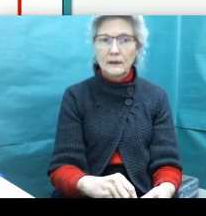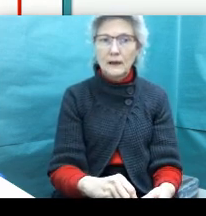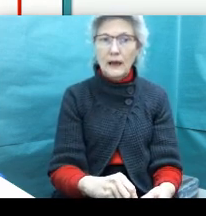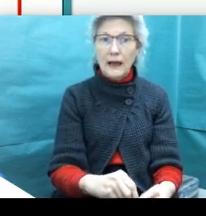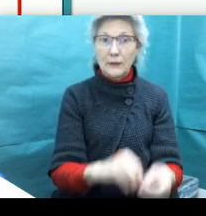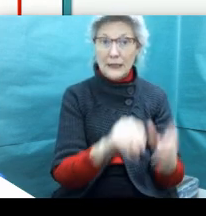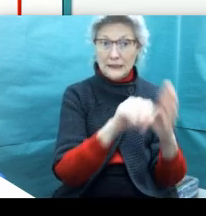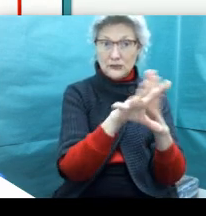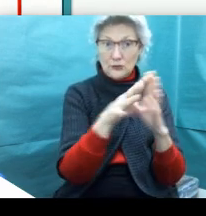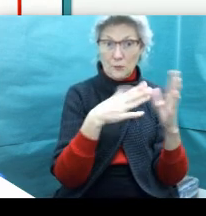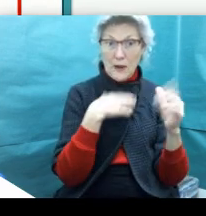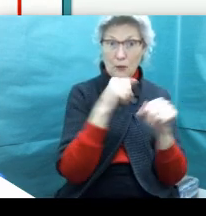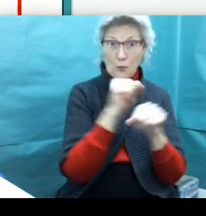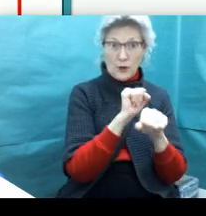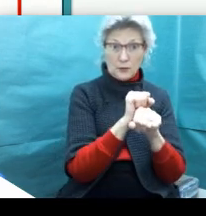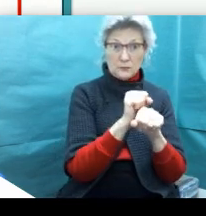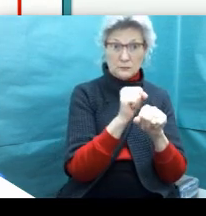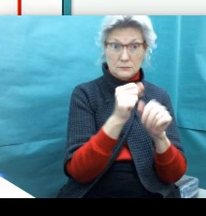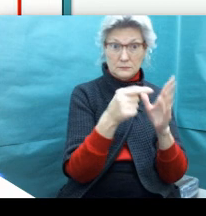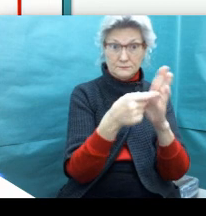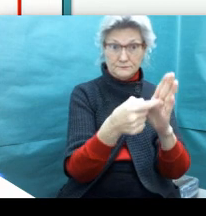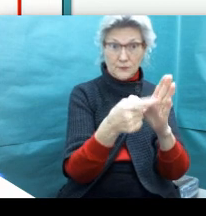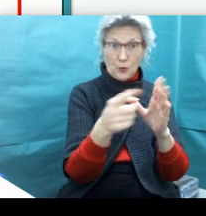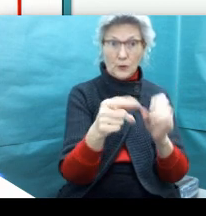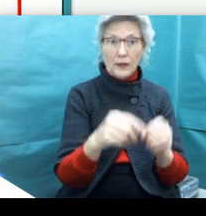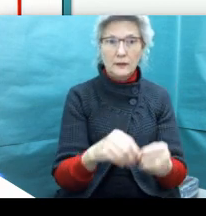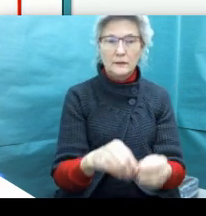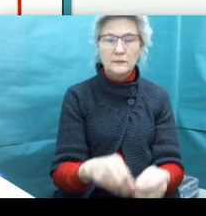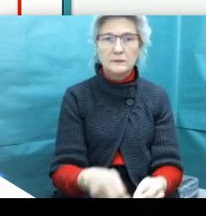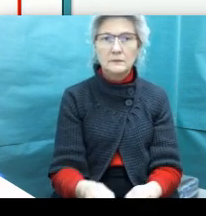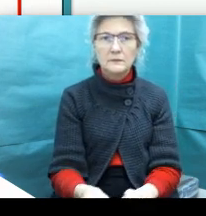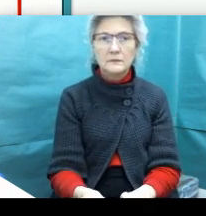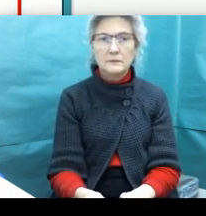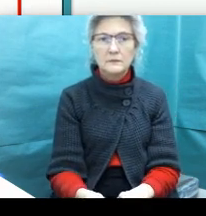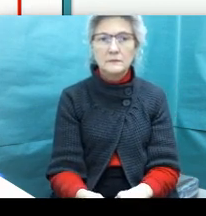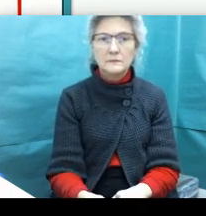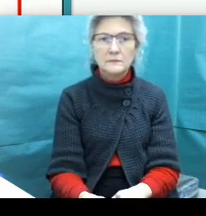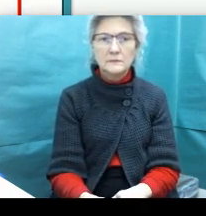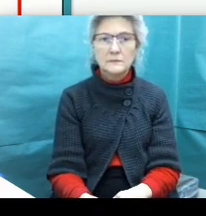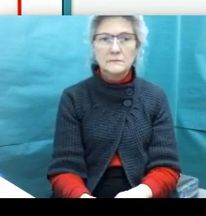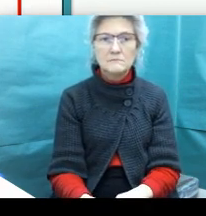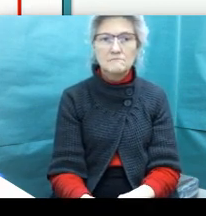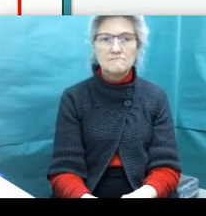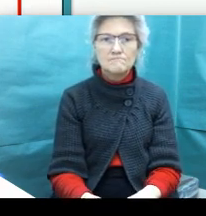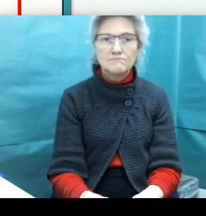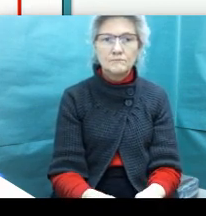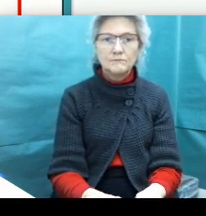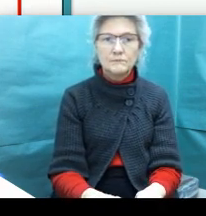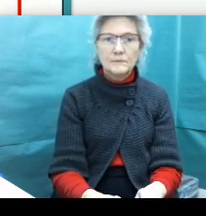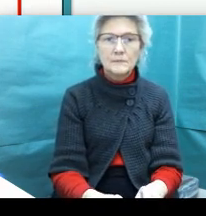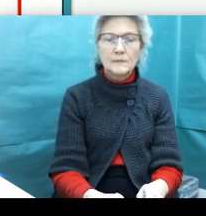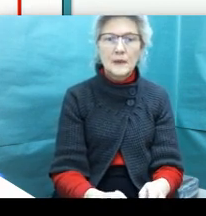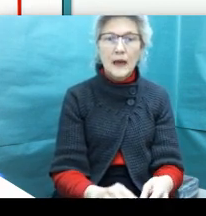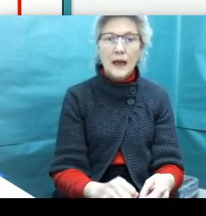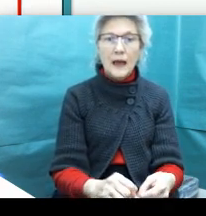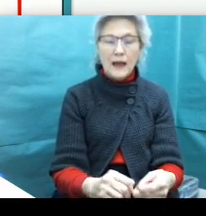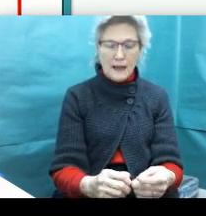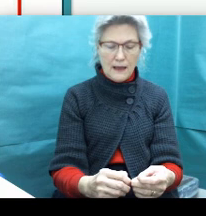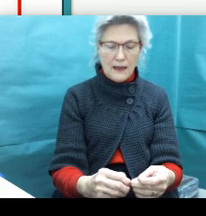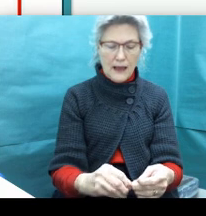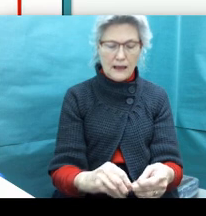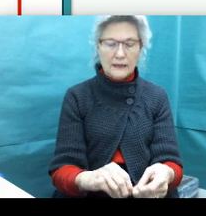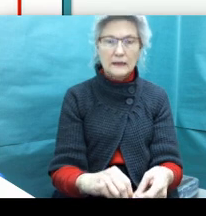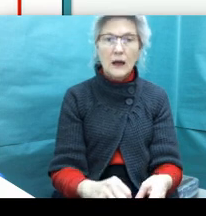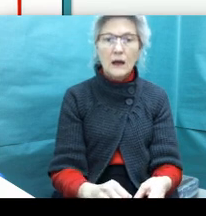to insert my work right in here. Okay? Oops. Got rid of the number there. I could also put my answer.